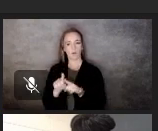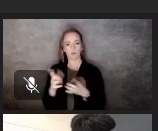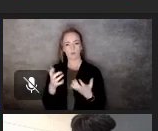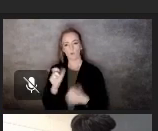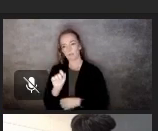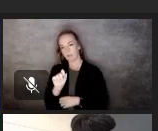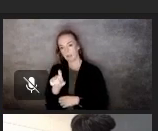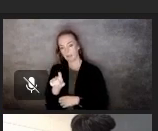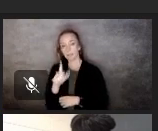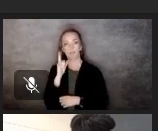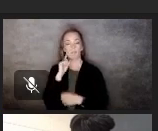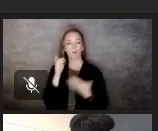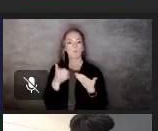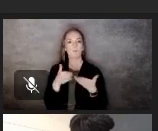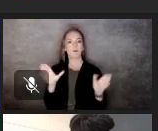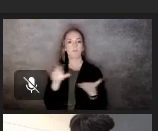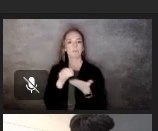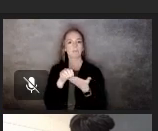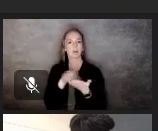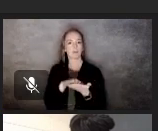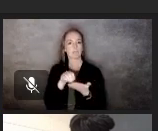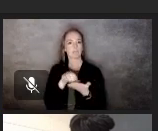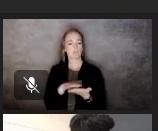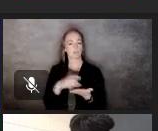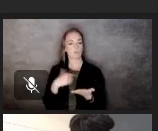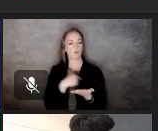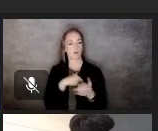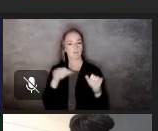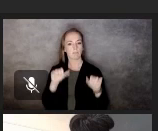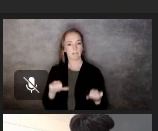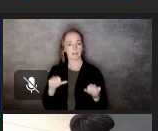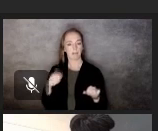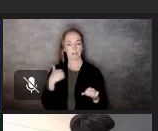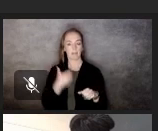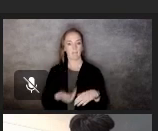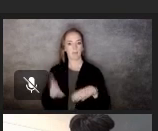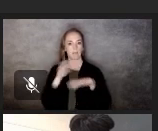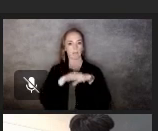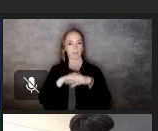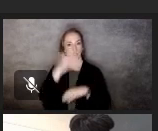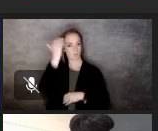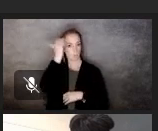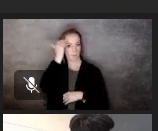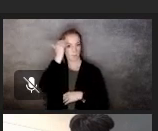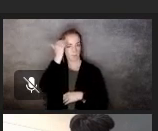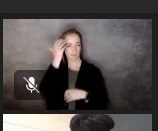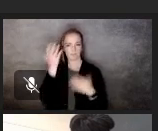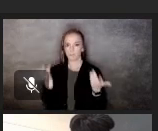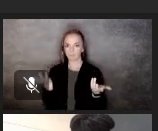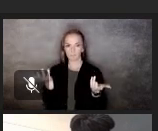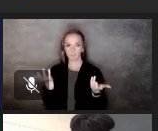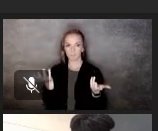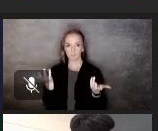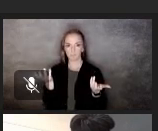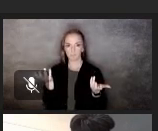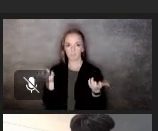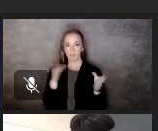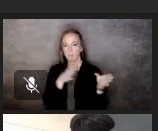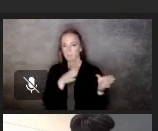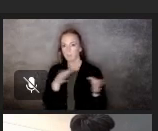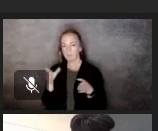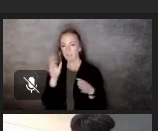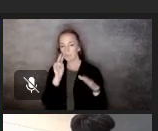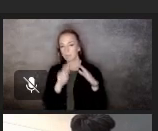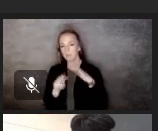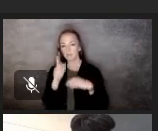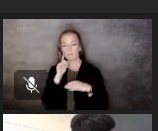public documentation and us being able to have an increased awareness, what are the plans or projections for a campaign to get